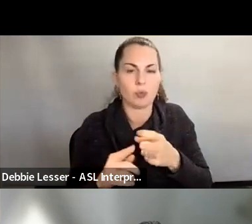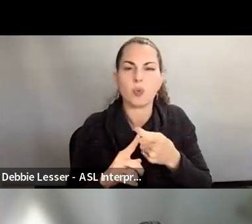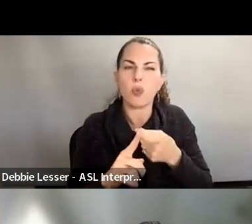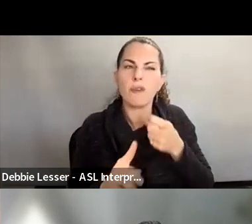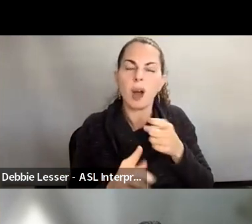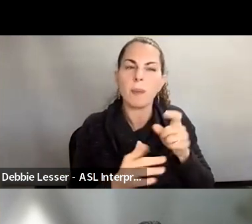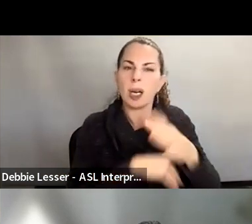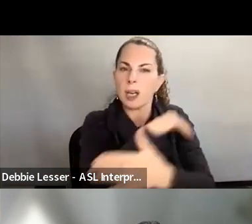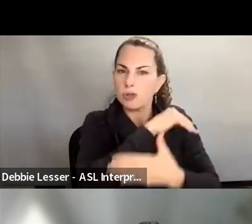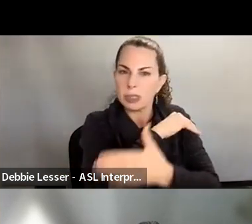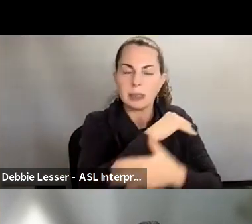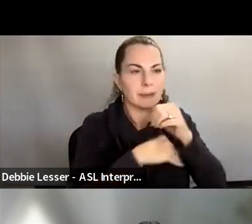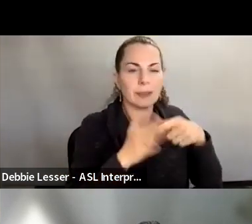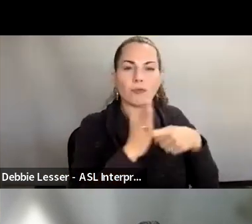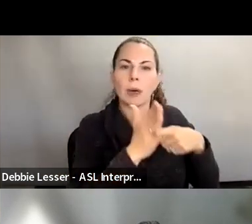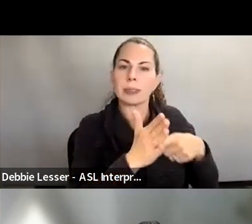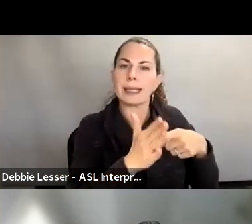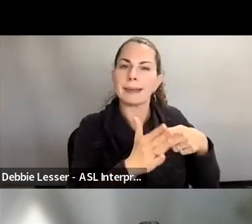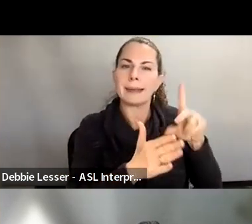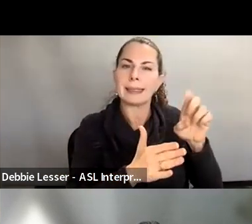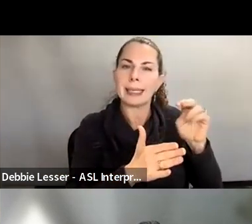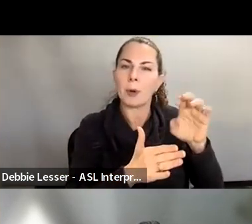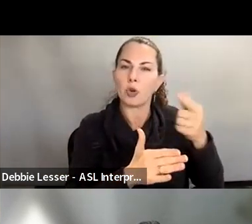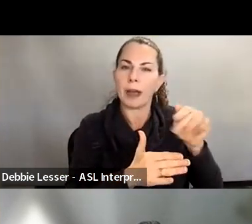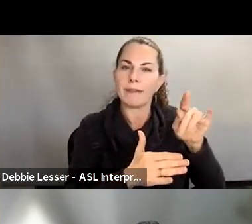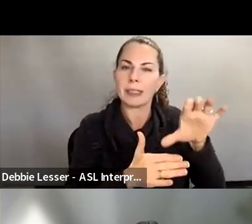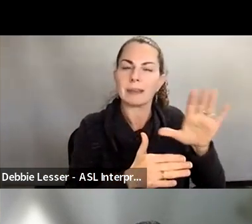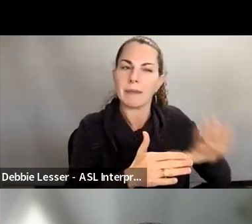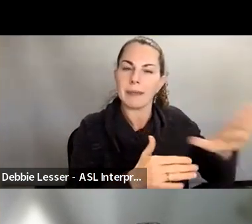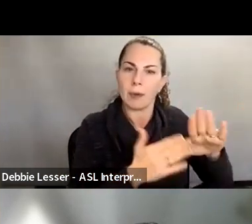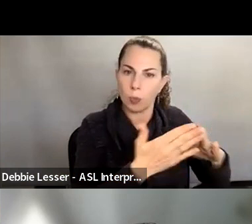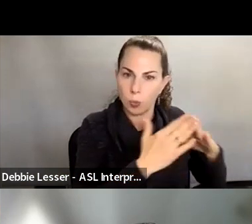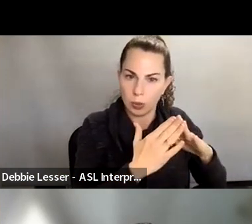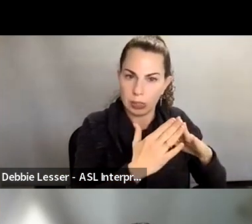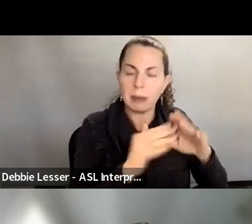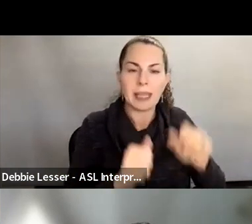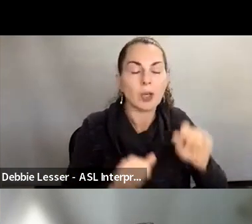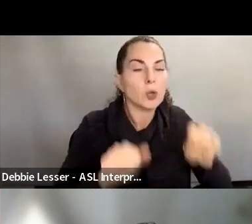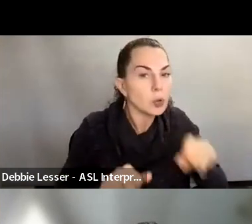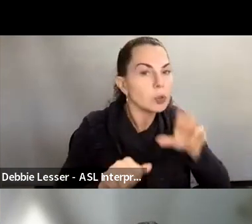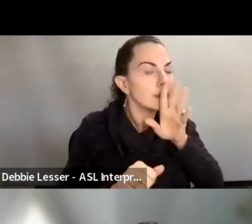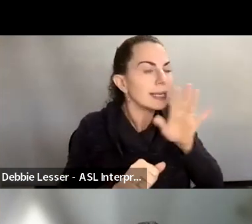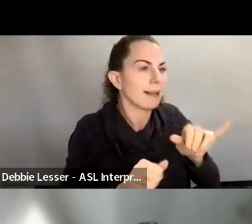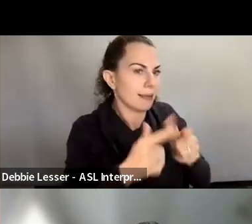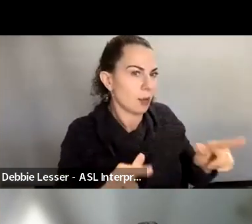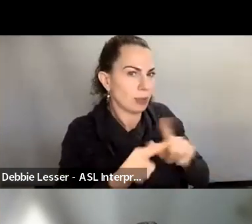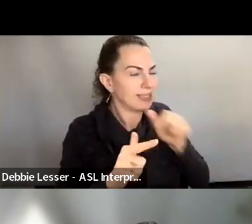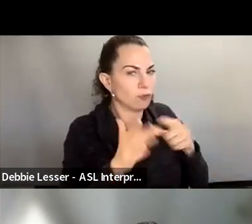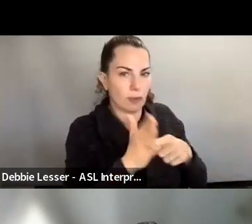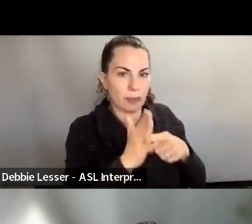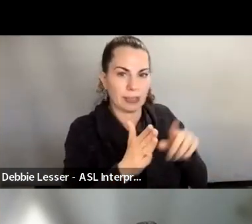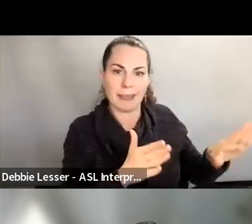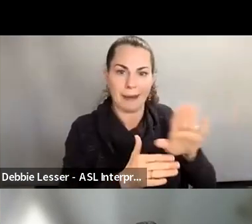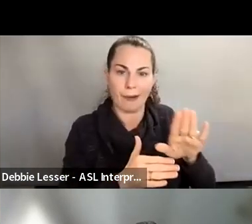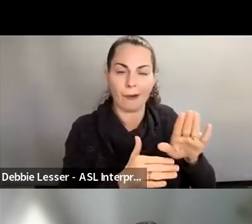demographics of the community. So it was a lot of languages that they could speak, but however, it didn't represent the demographics of the community. And they